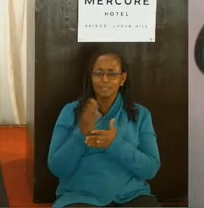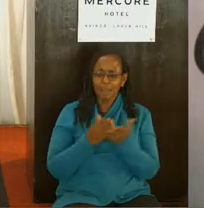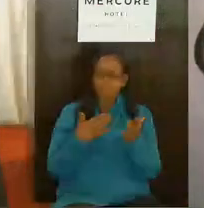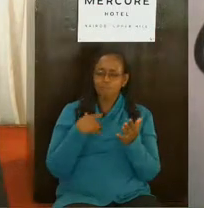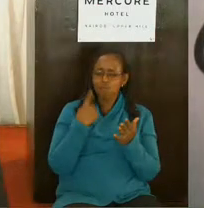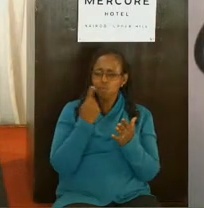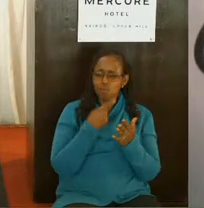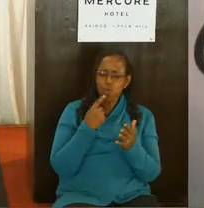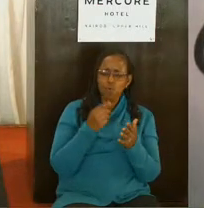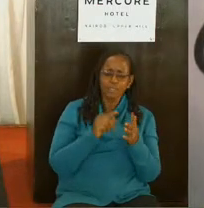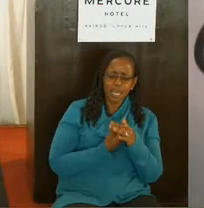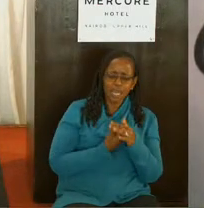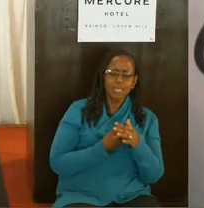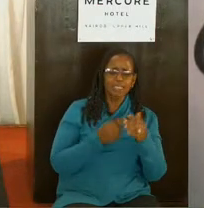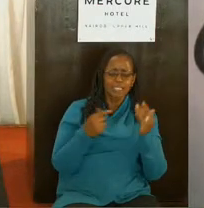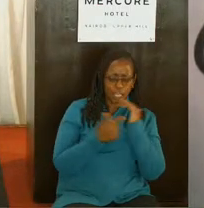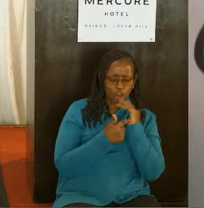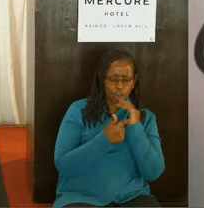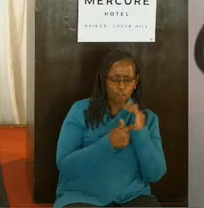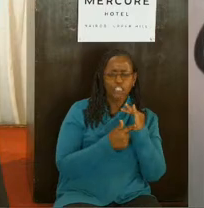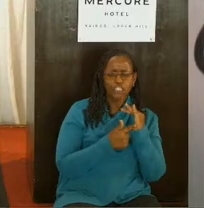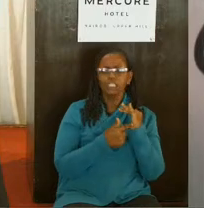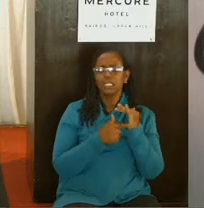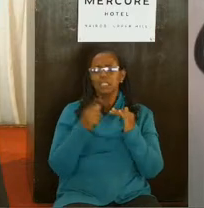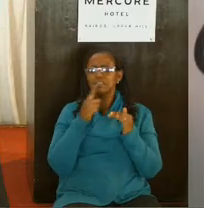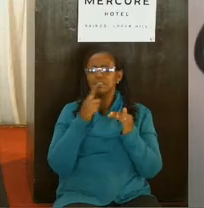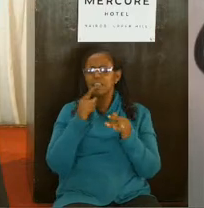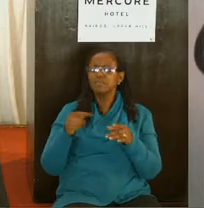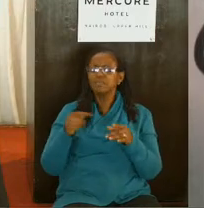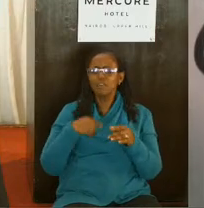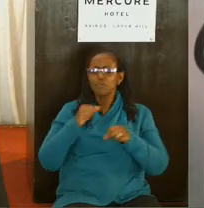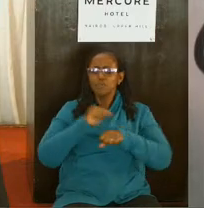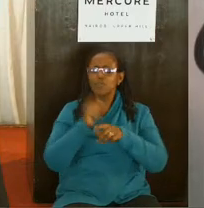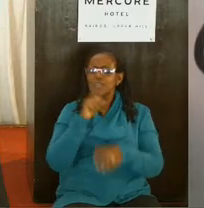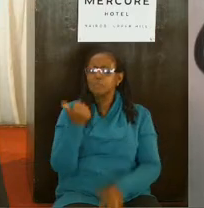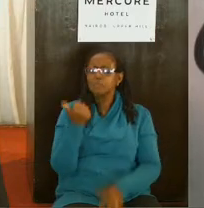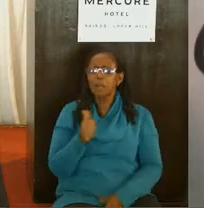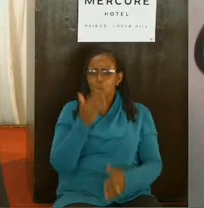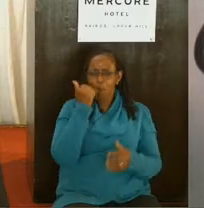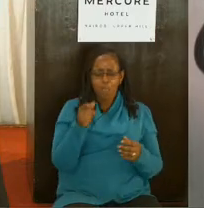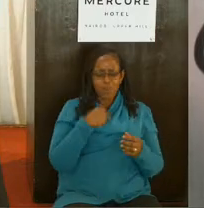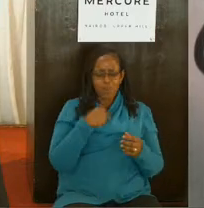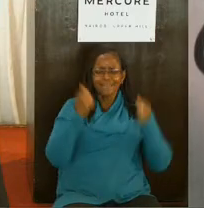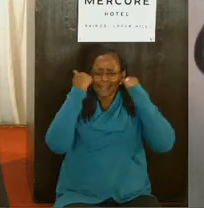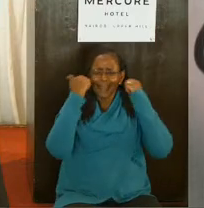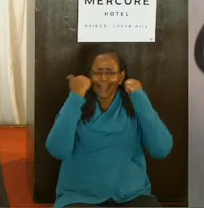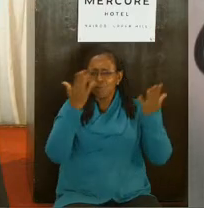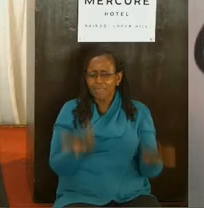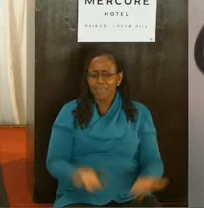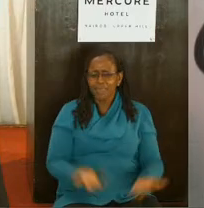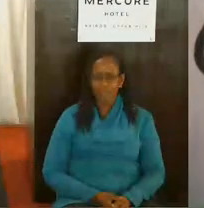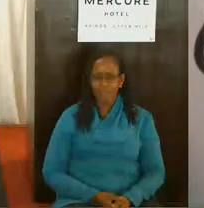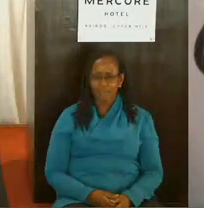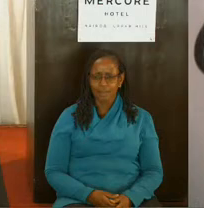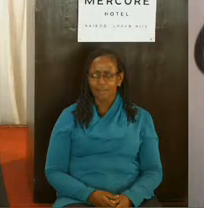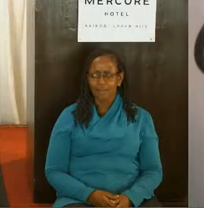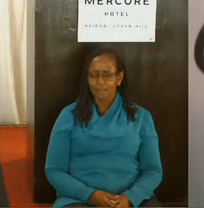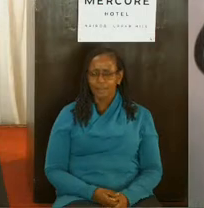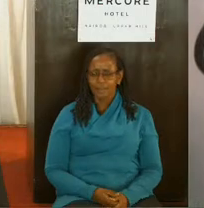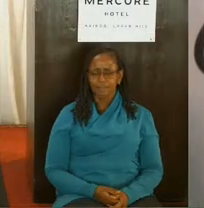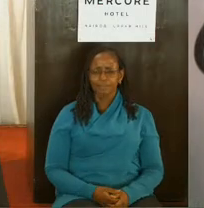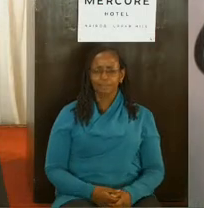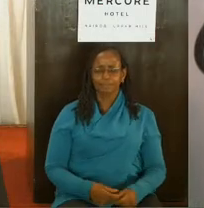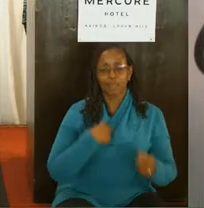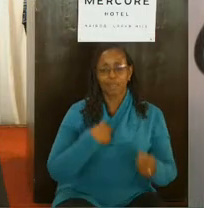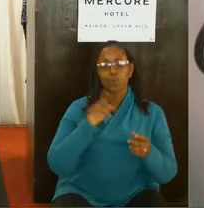infrastructure technology and all they say they never went to they never finished the school so why are we even studying and all that and um